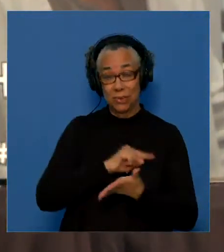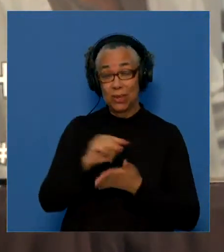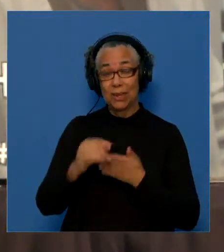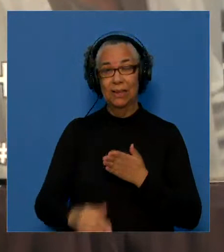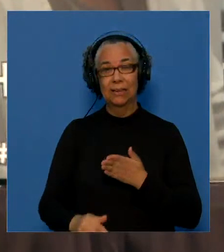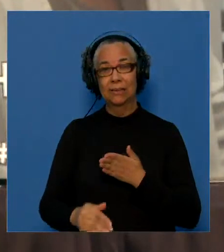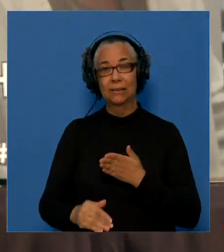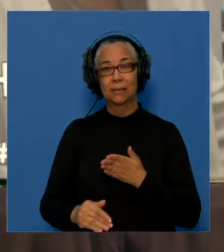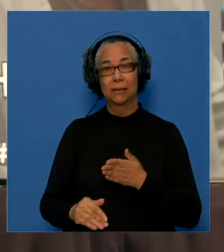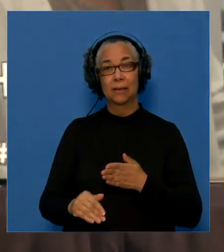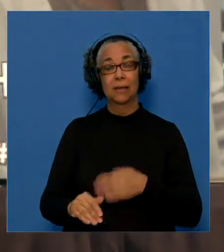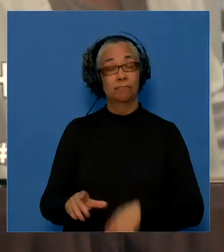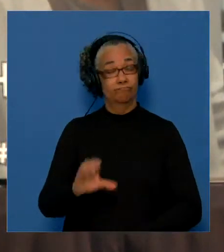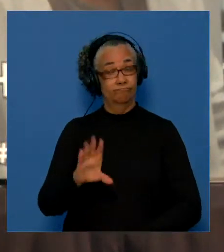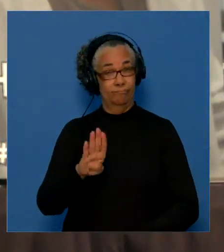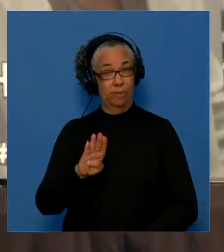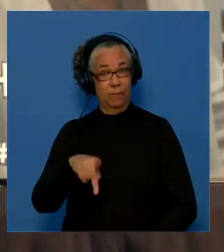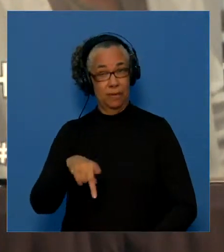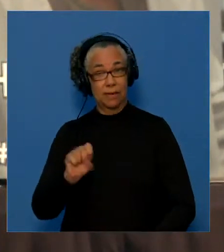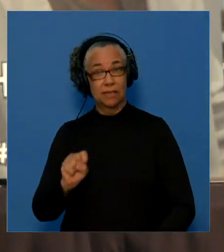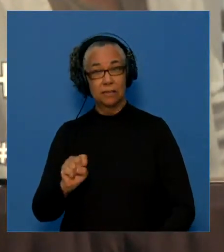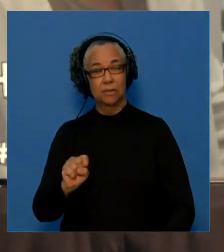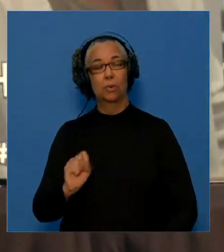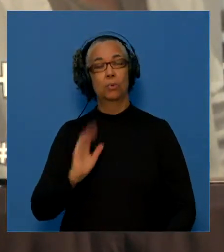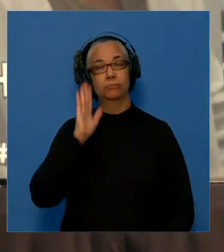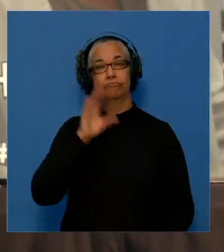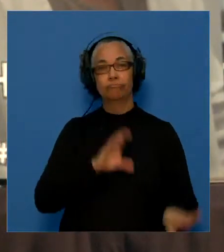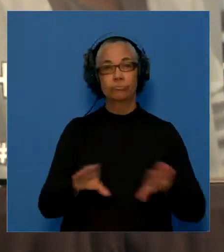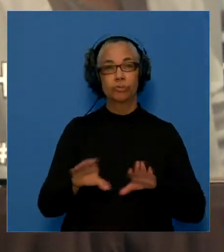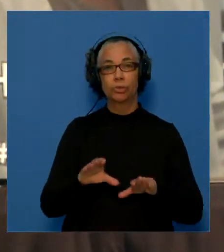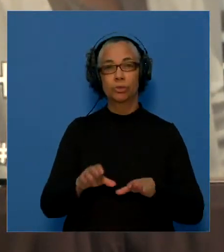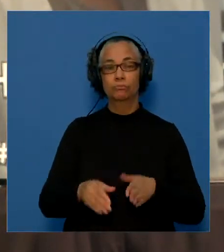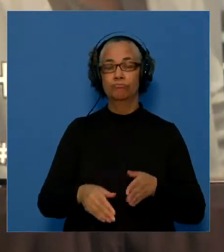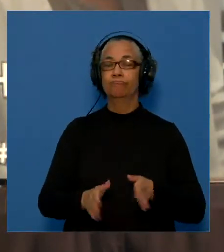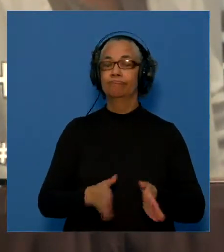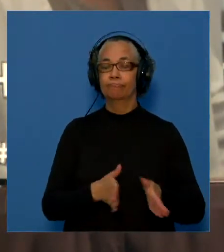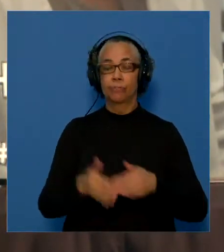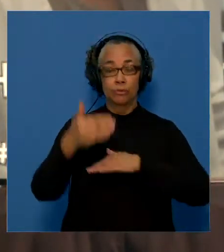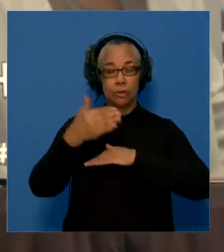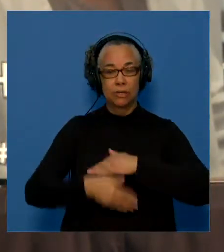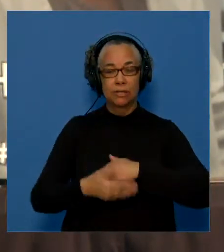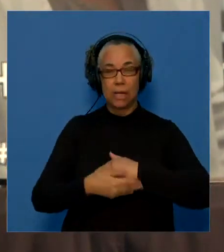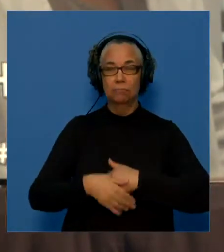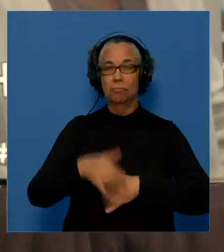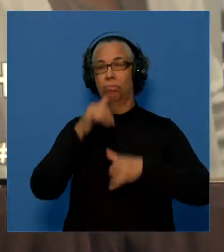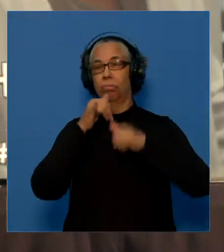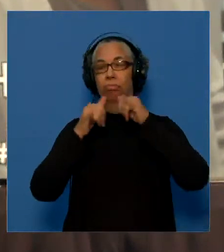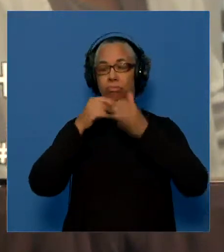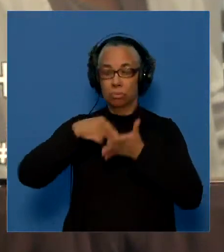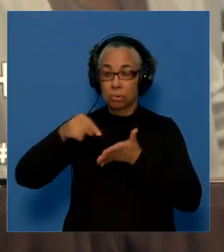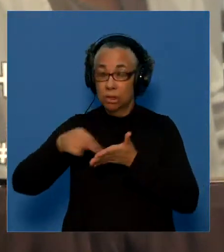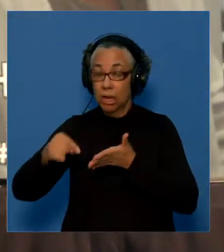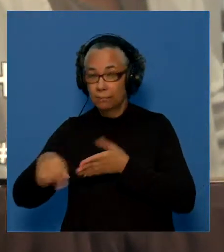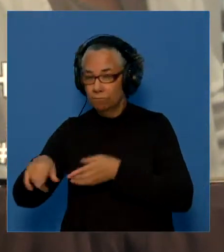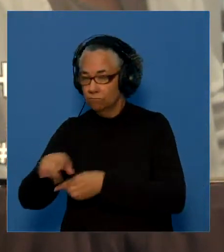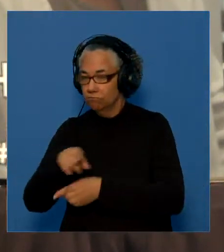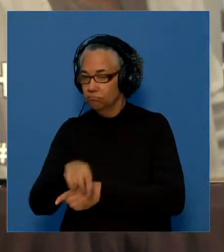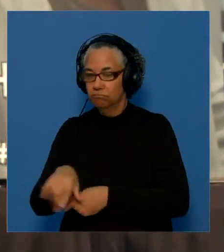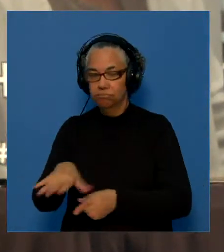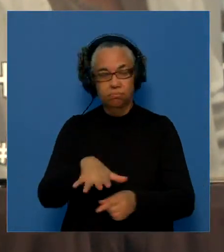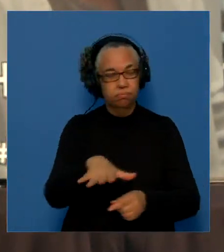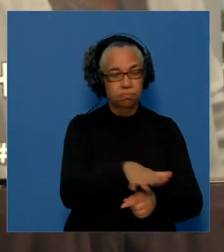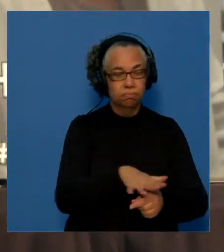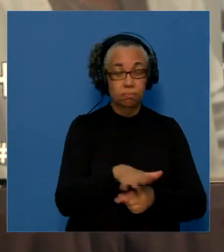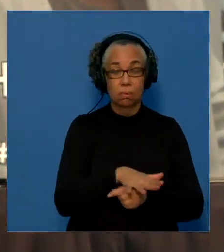the Bermuda Police Service will conduct their roadside sobriety checkpoints. Also, they will have